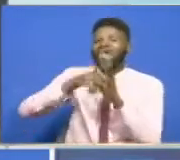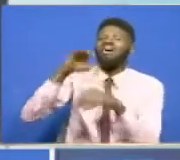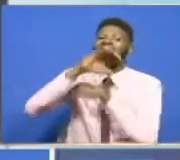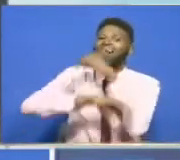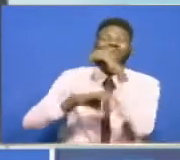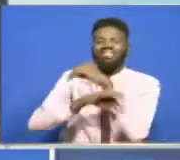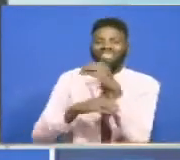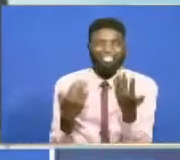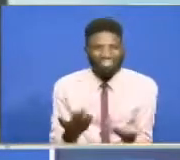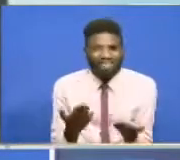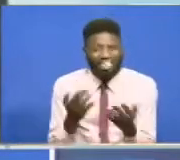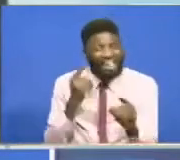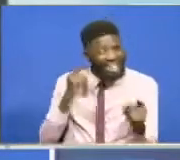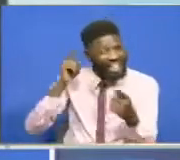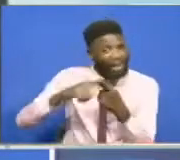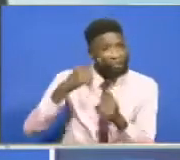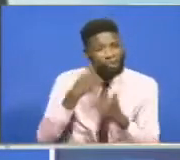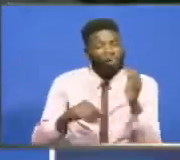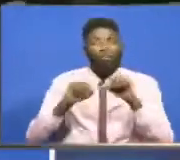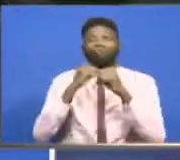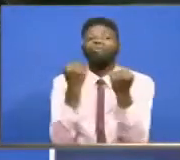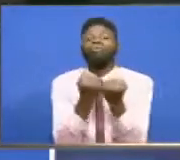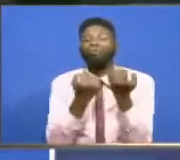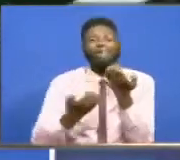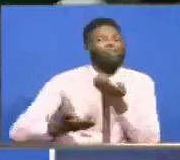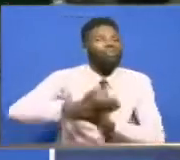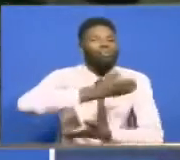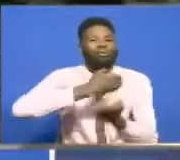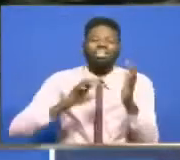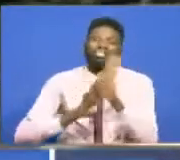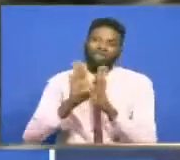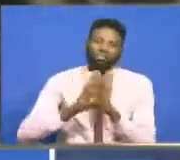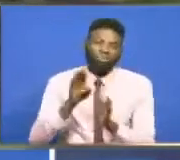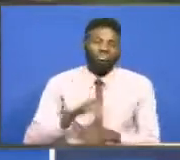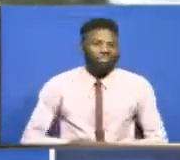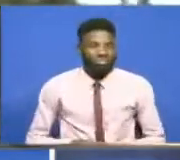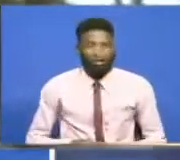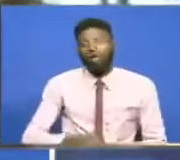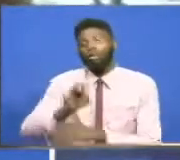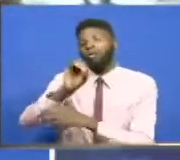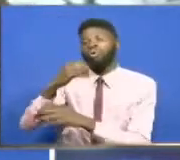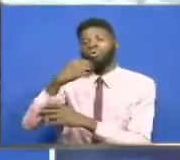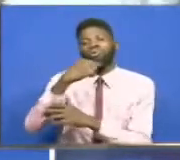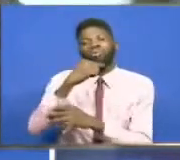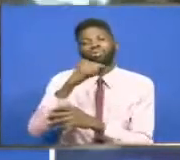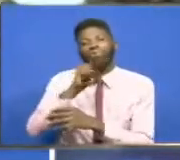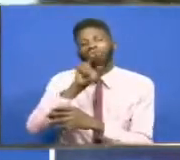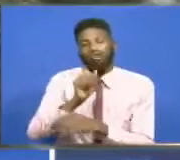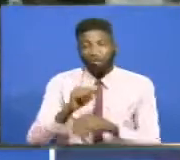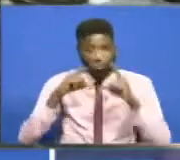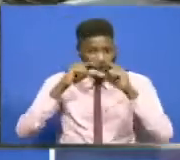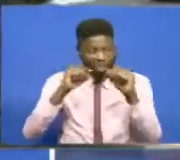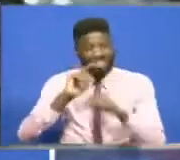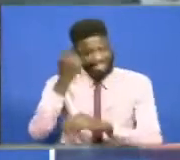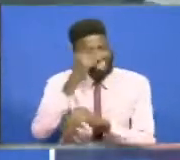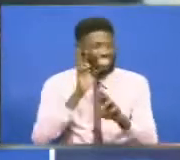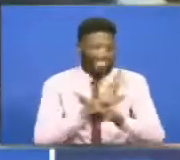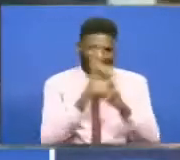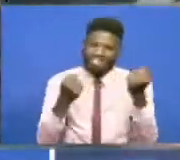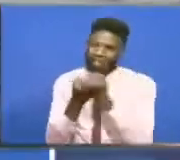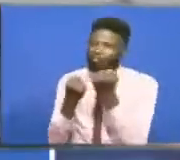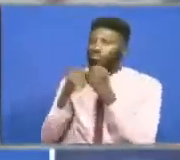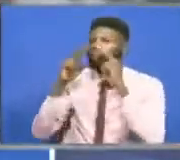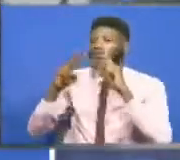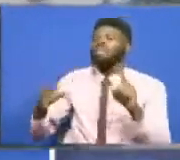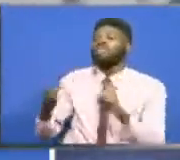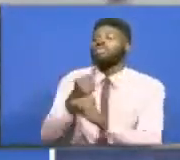for socio-economic development? Oguna has affirmed the country's commitment to support peace-building efforts in the region, calling